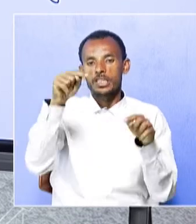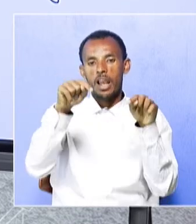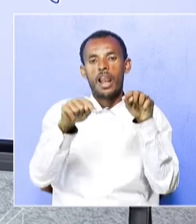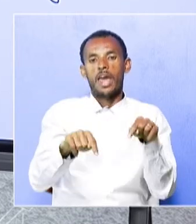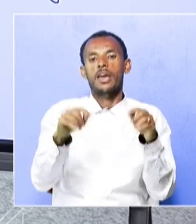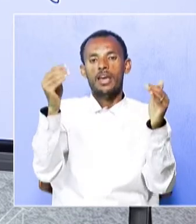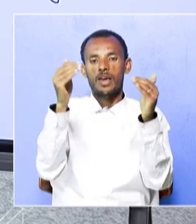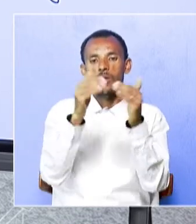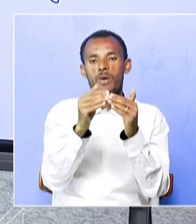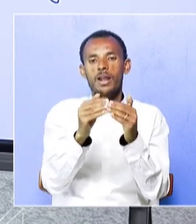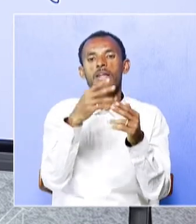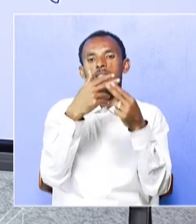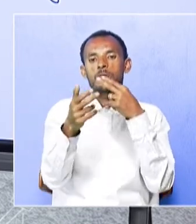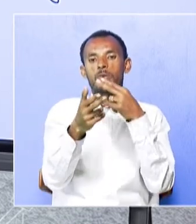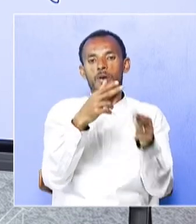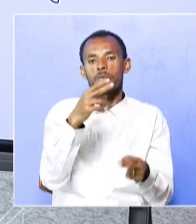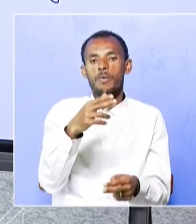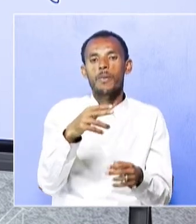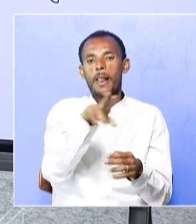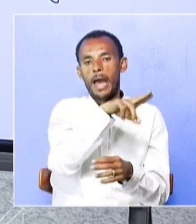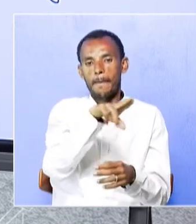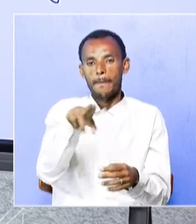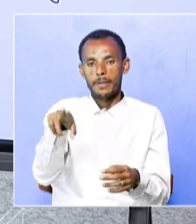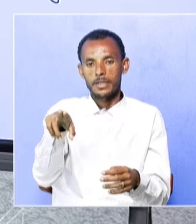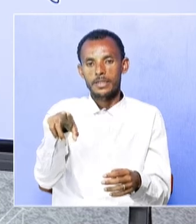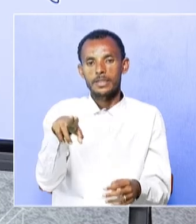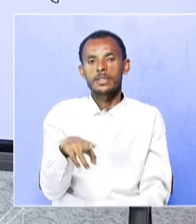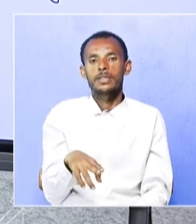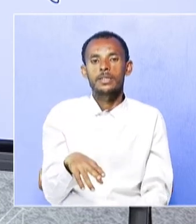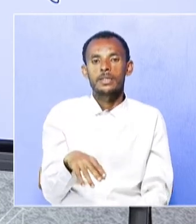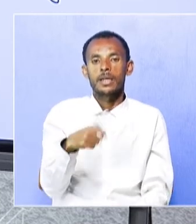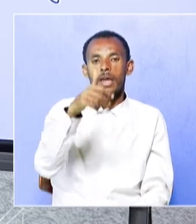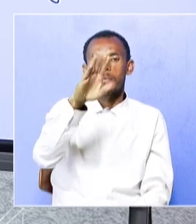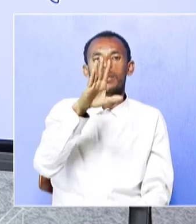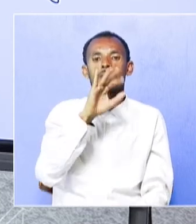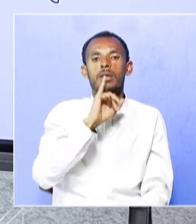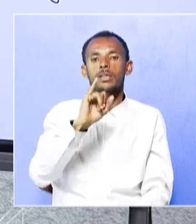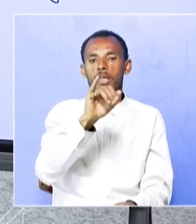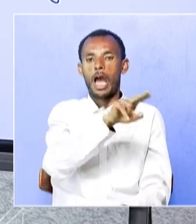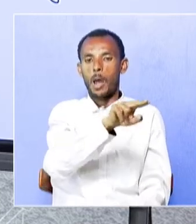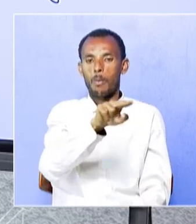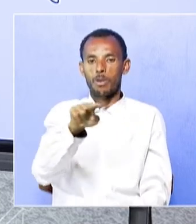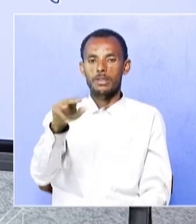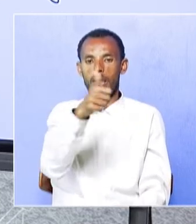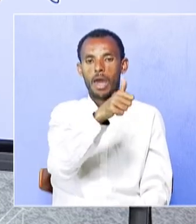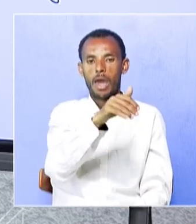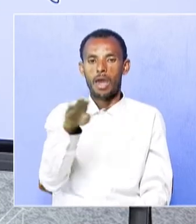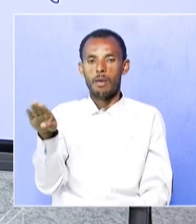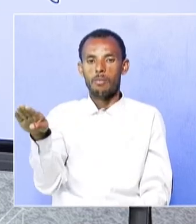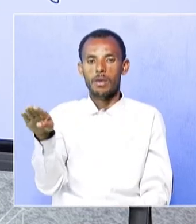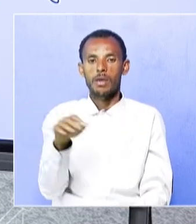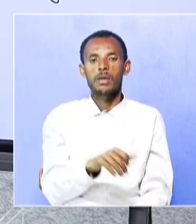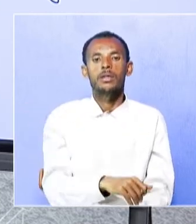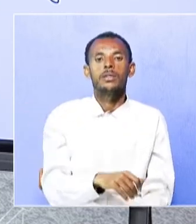is equal to the product of the hypotenuse. Okay, AB is the hypotenuse in this case. The product of the